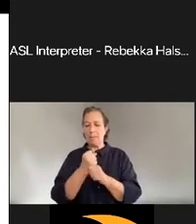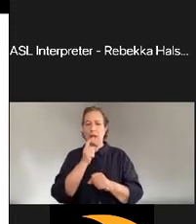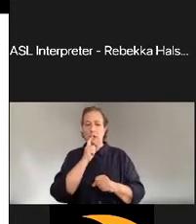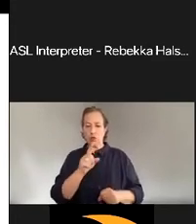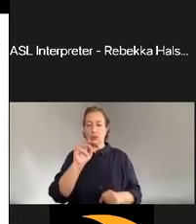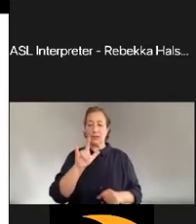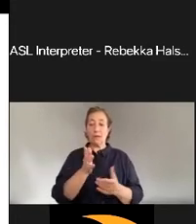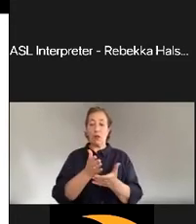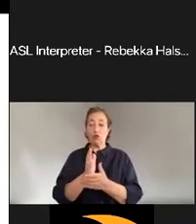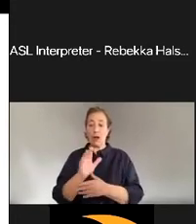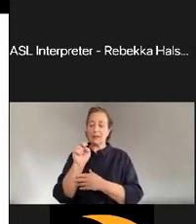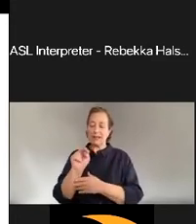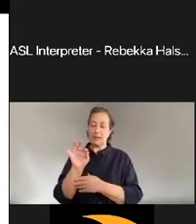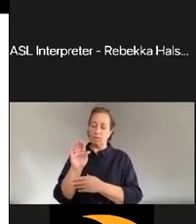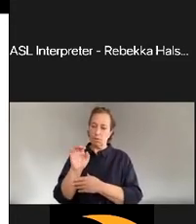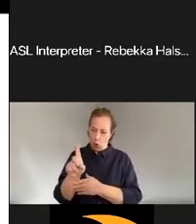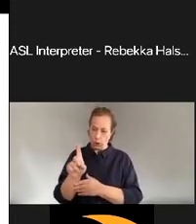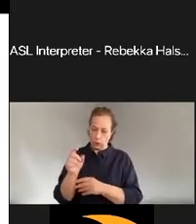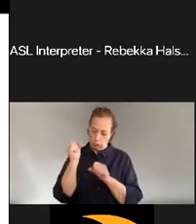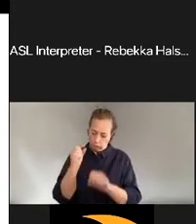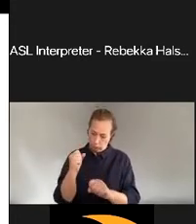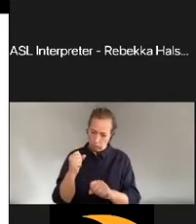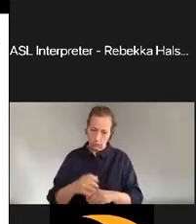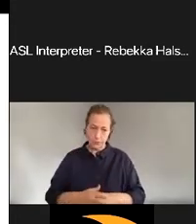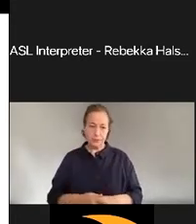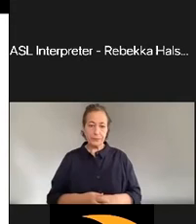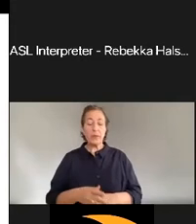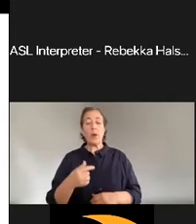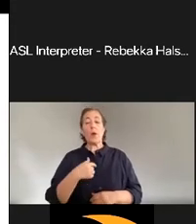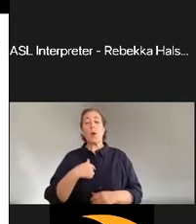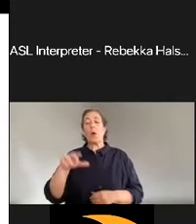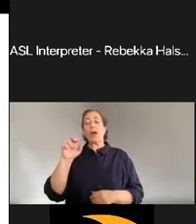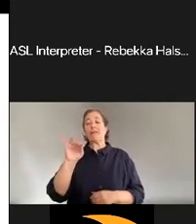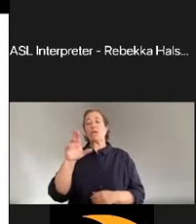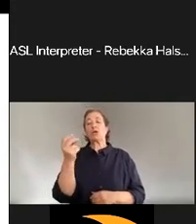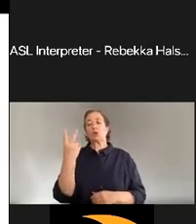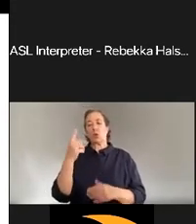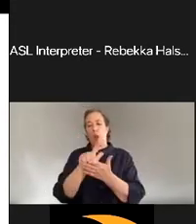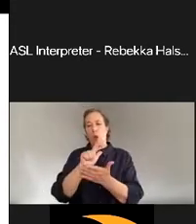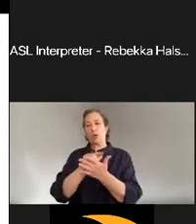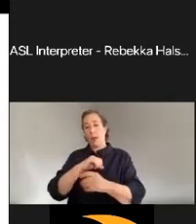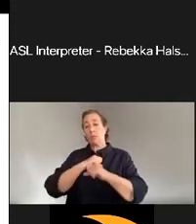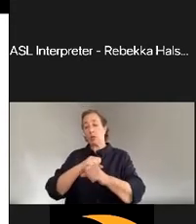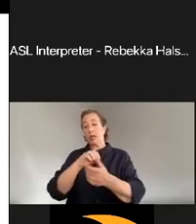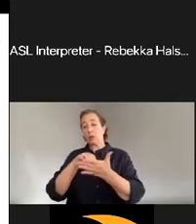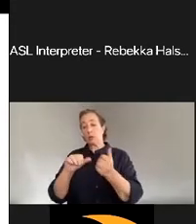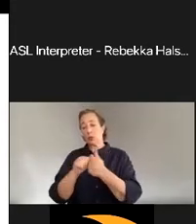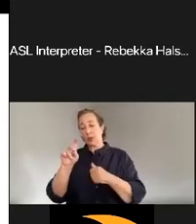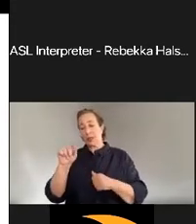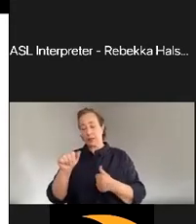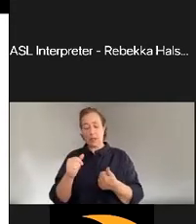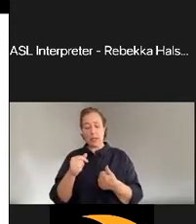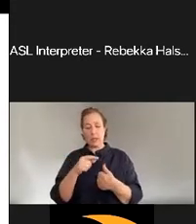rights. OCR enforces 2 laws which protect students with disabilities, which